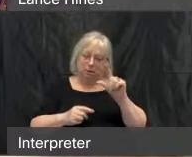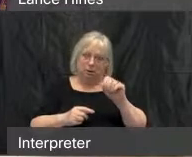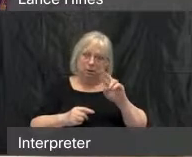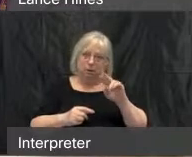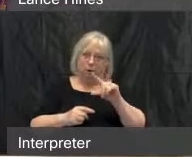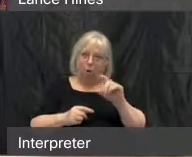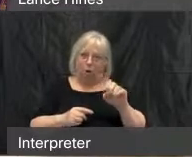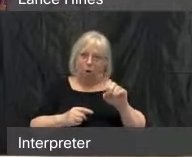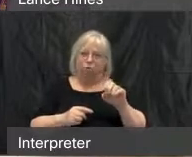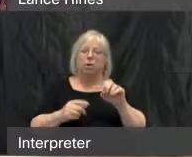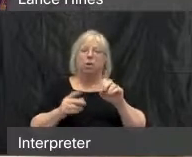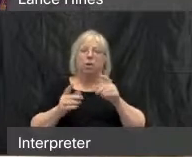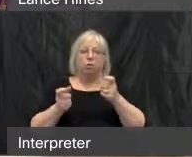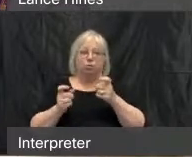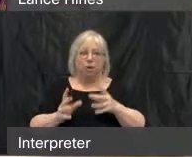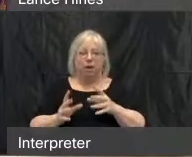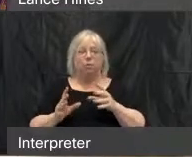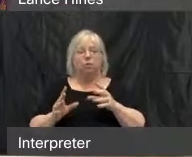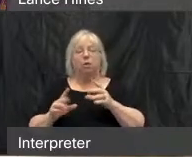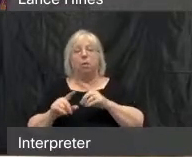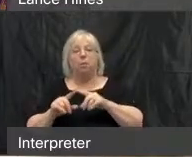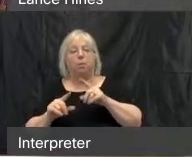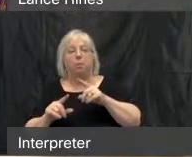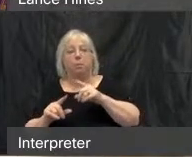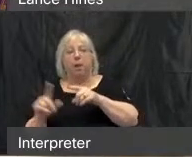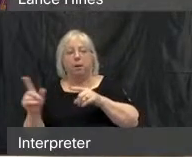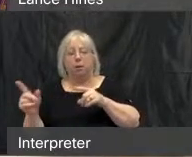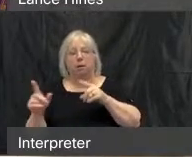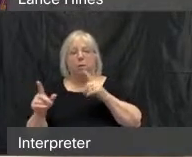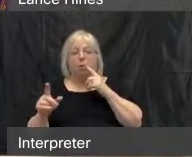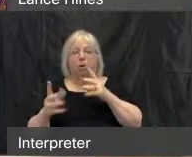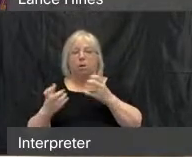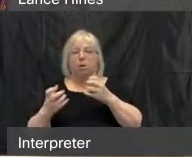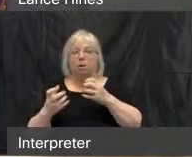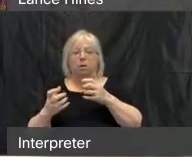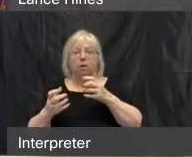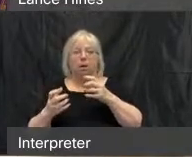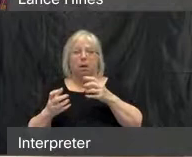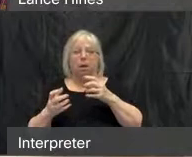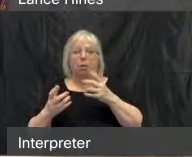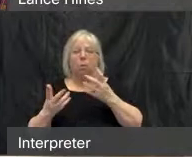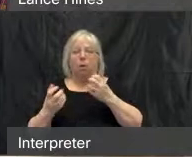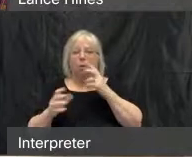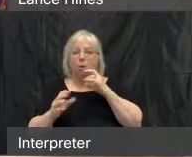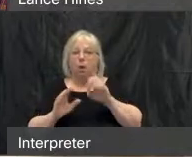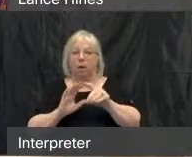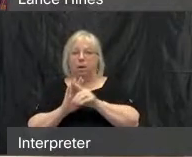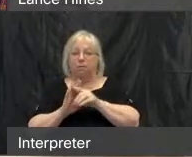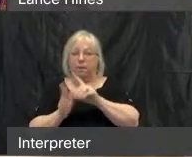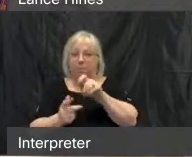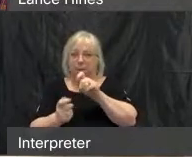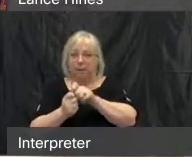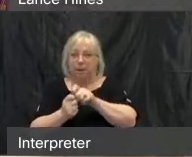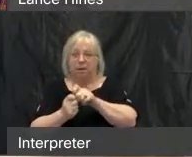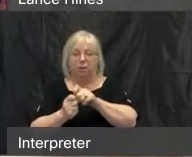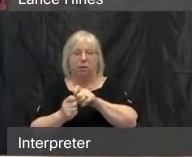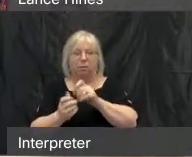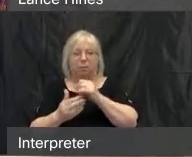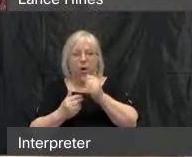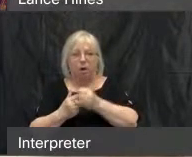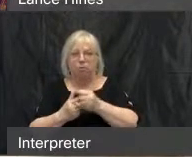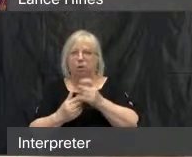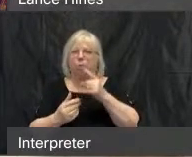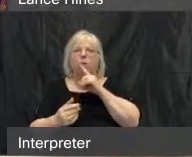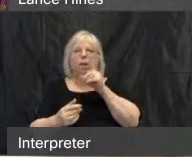that Director Ryark is a part of, identifying a particular issue we want to address during one particular one-year